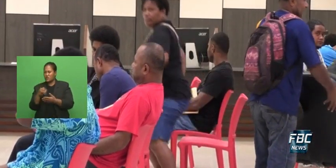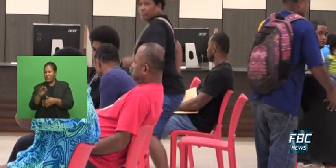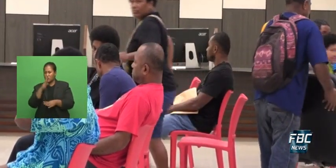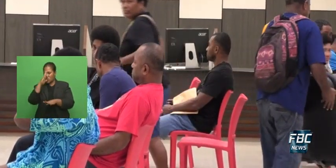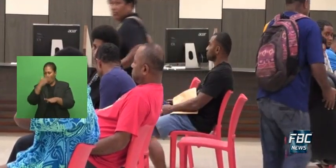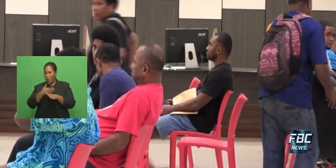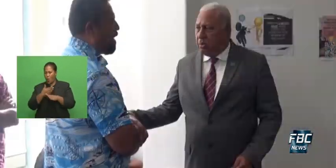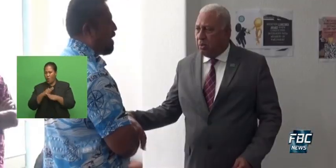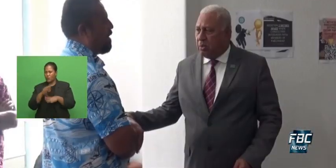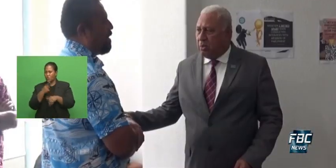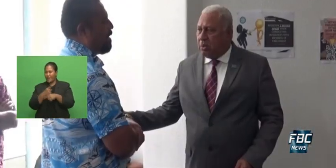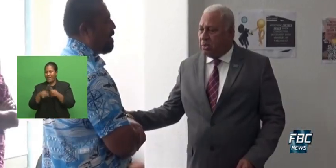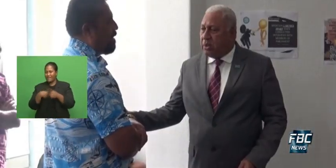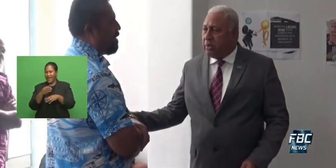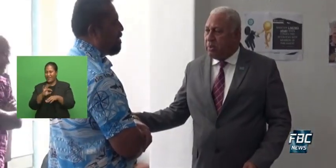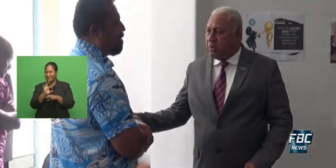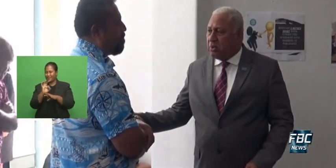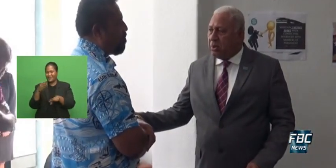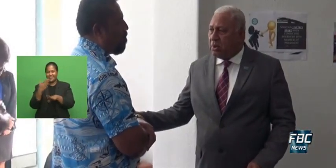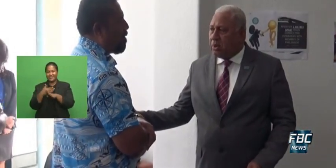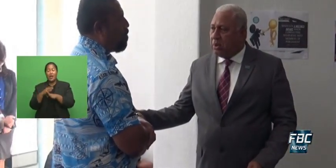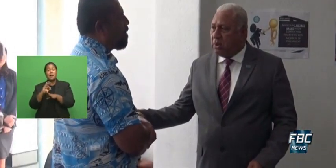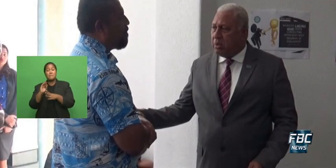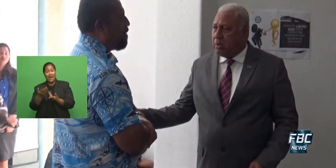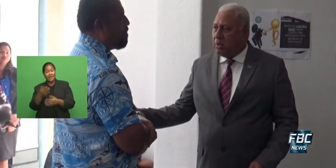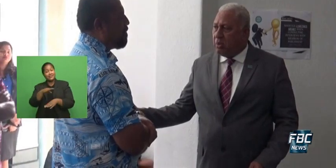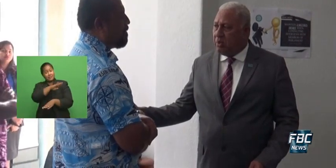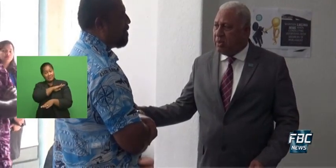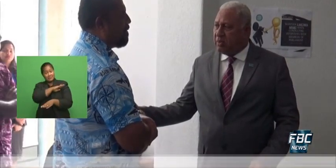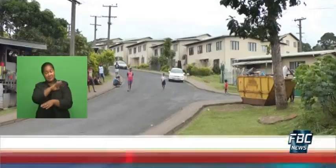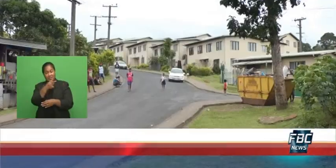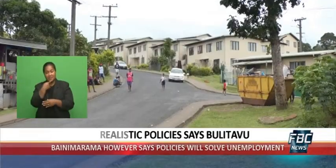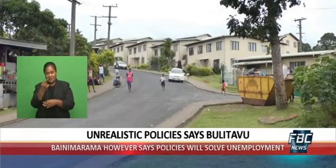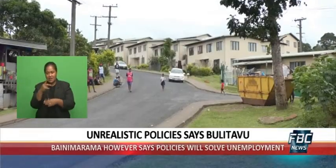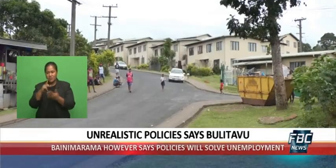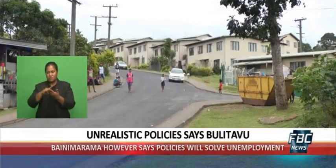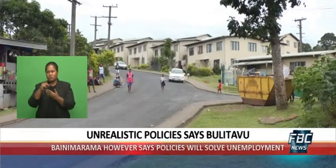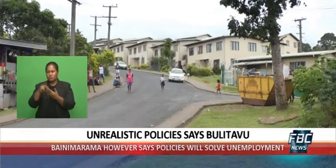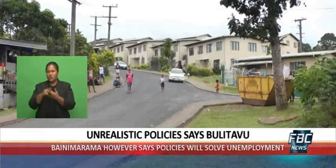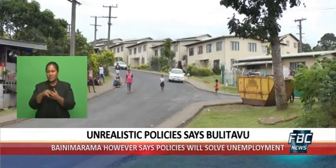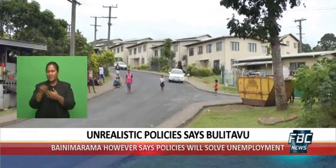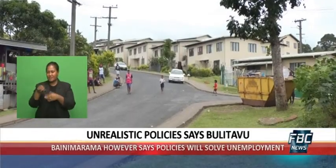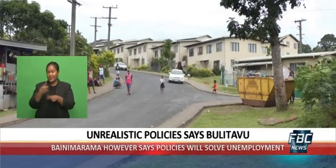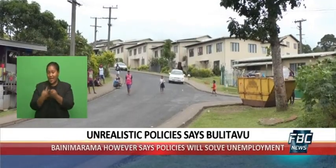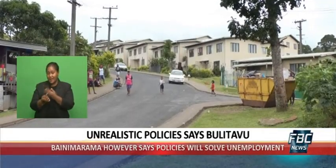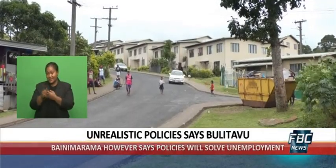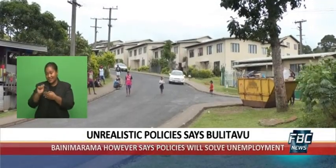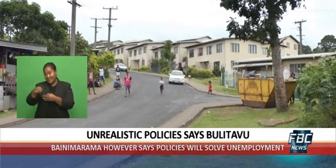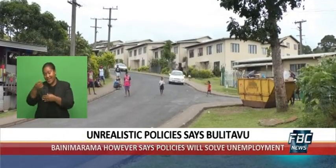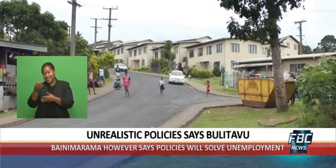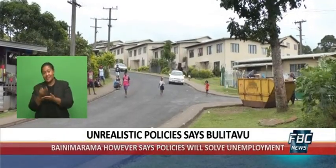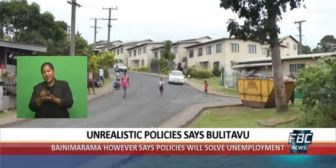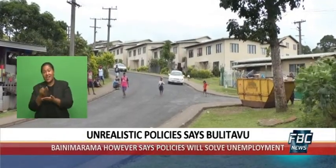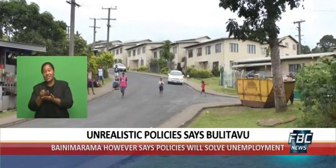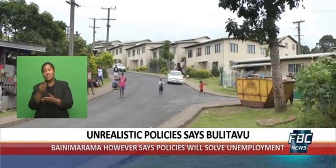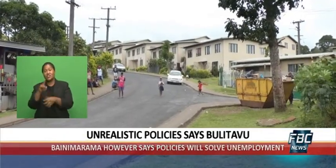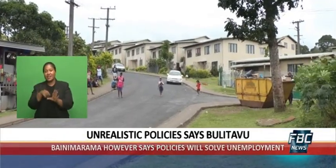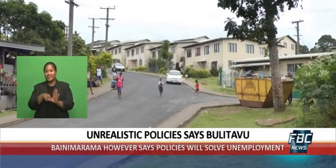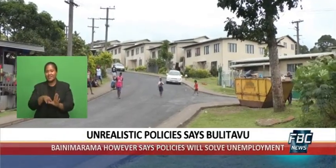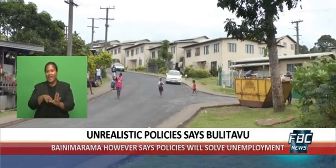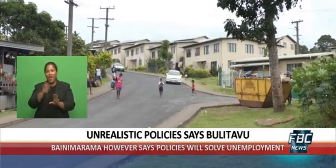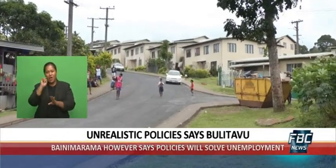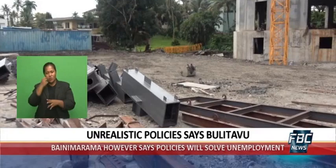unemployment. However, Prime Minister Vurenge Bainimarama says projects to be carried out in the next financial year will create